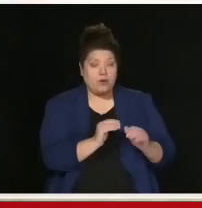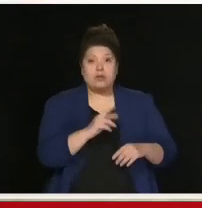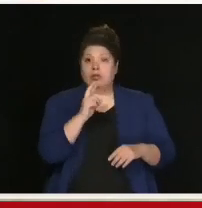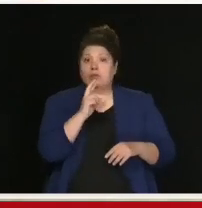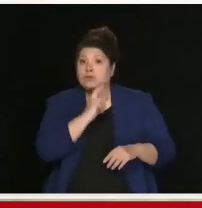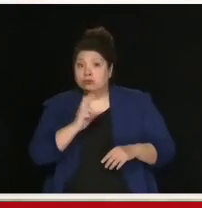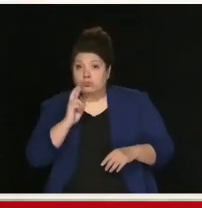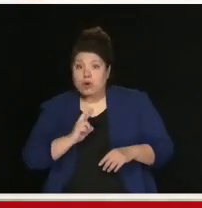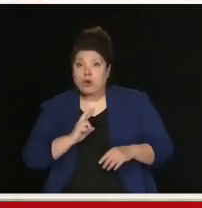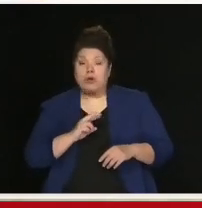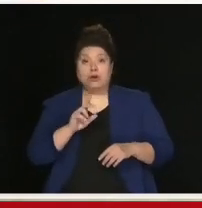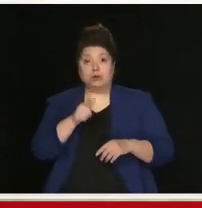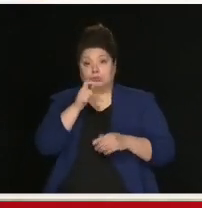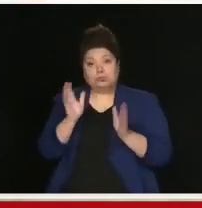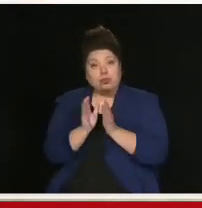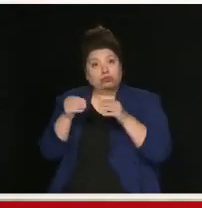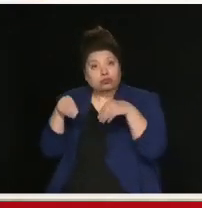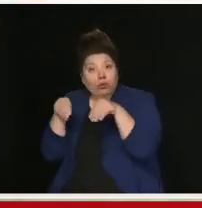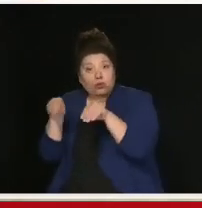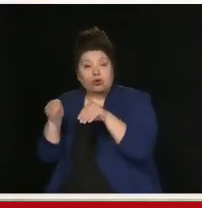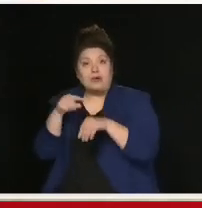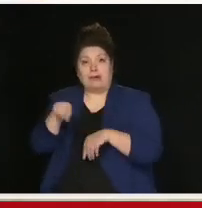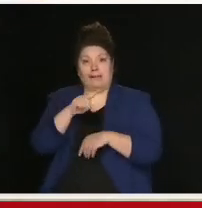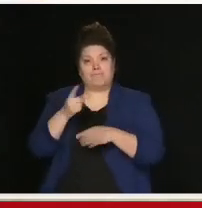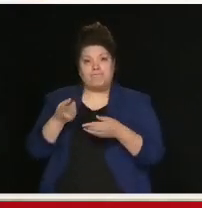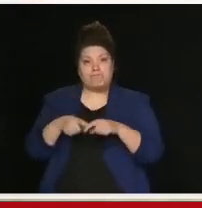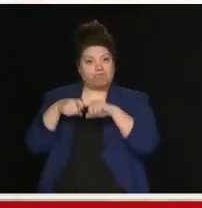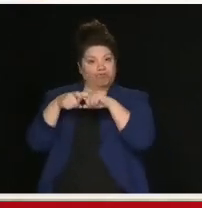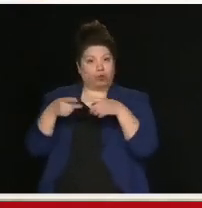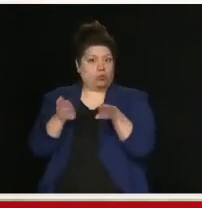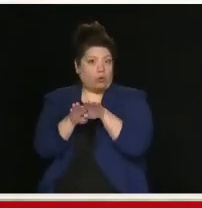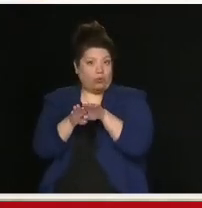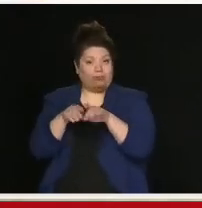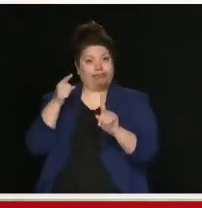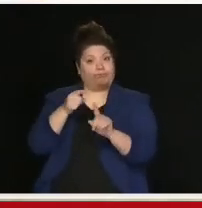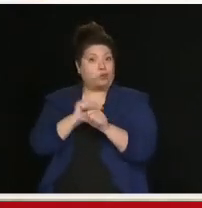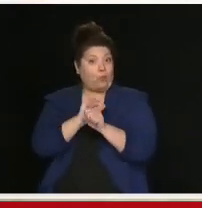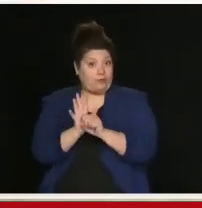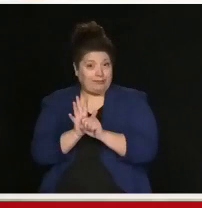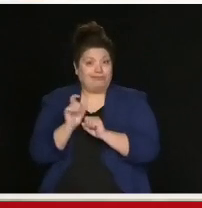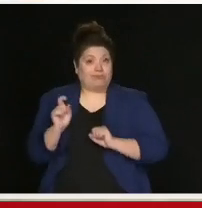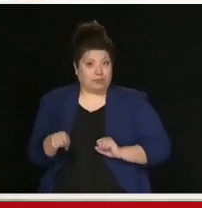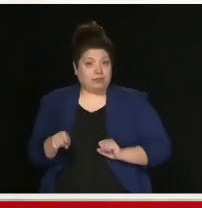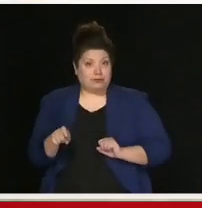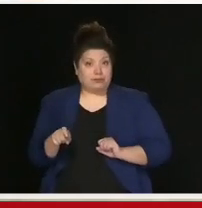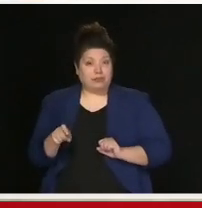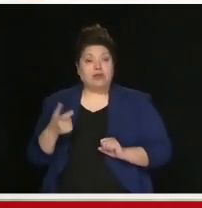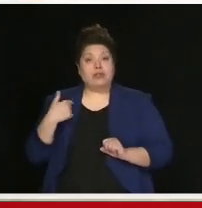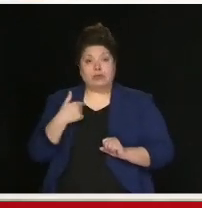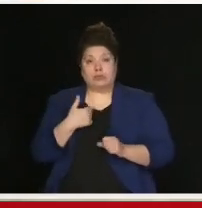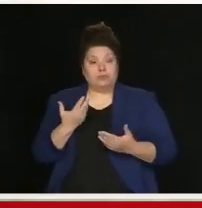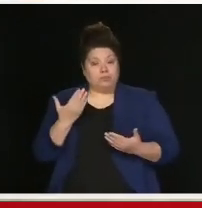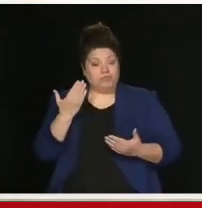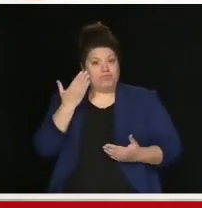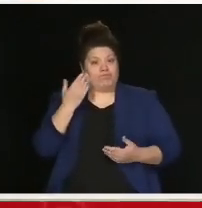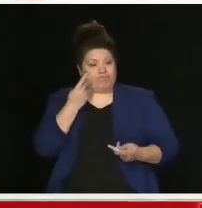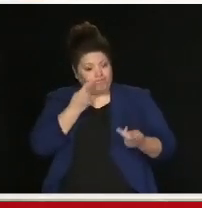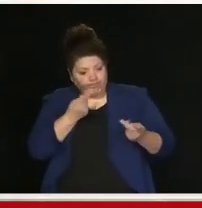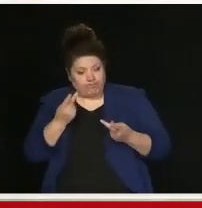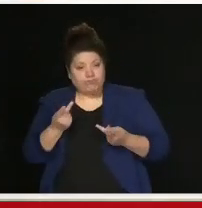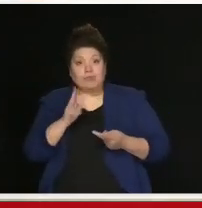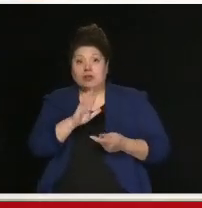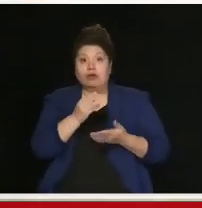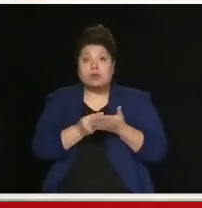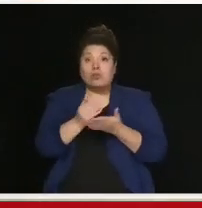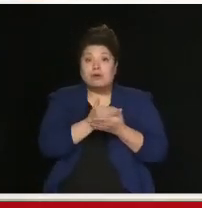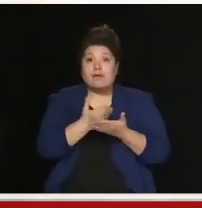that need to close due to COVID-19. That's why we recognize that even with the salary subsidy and the